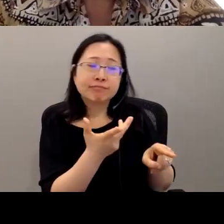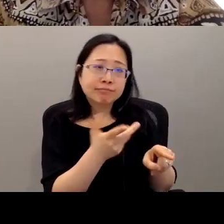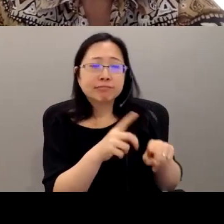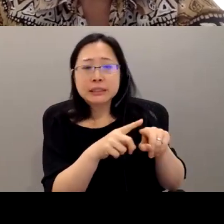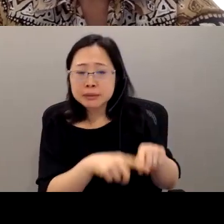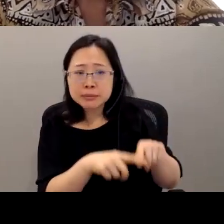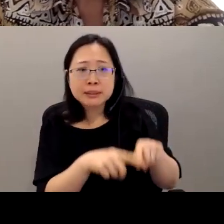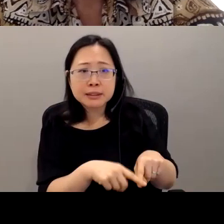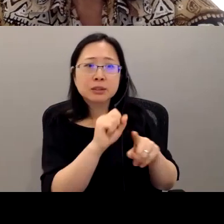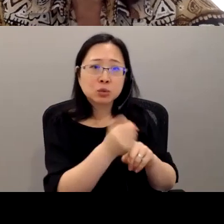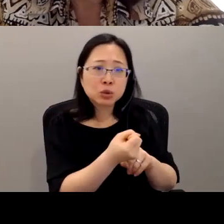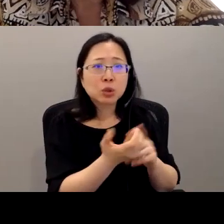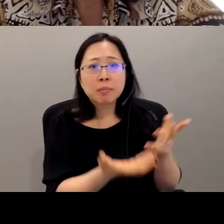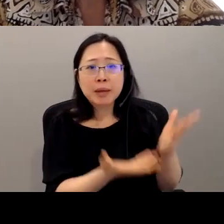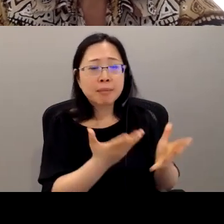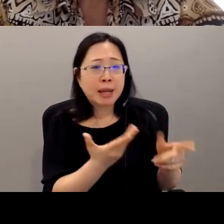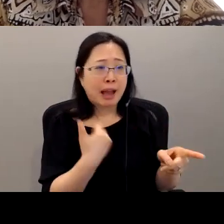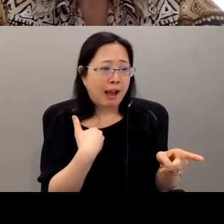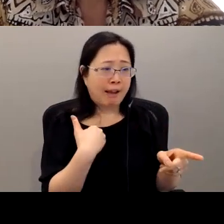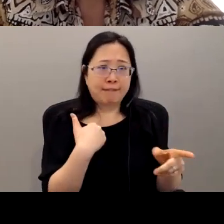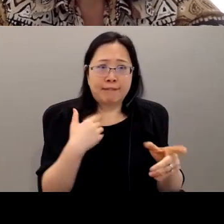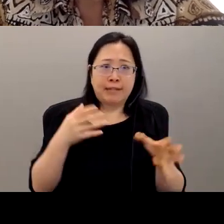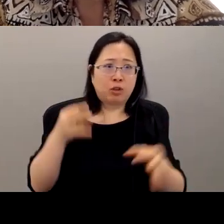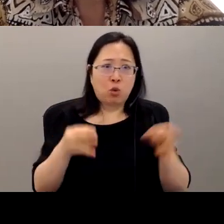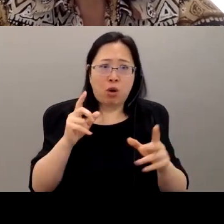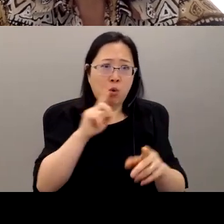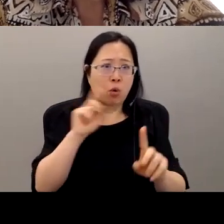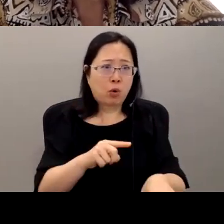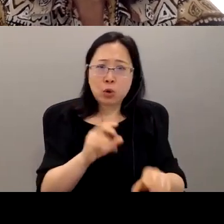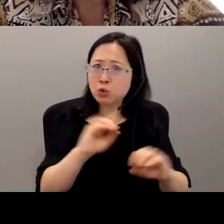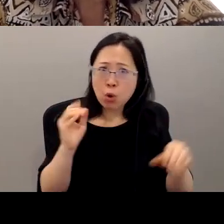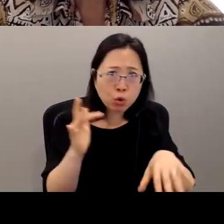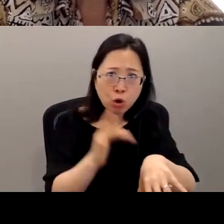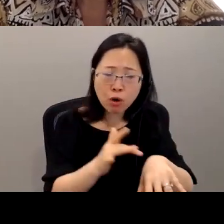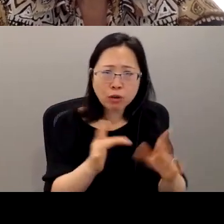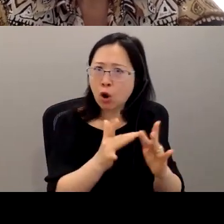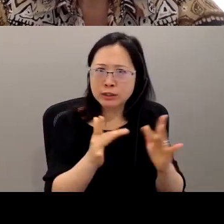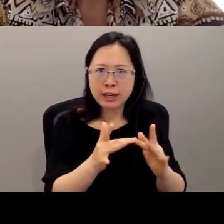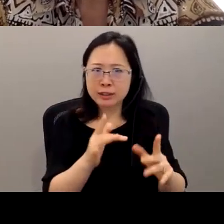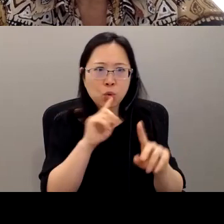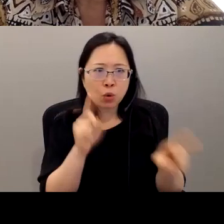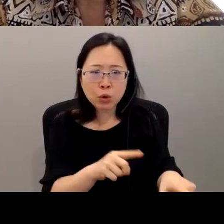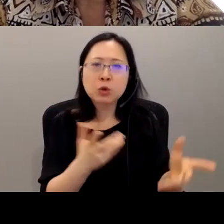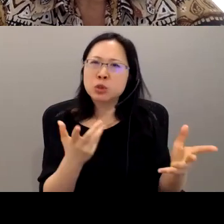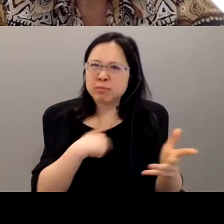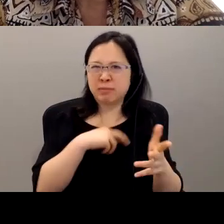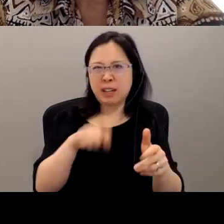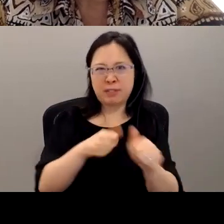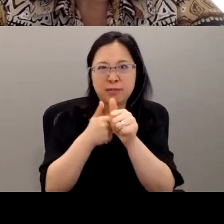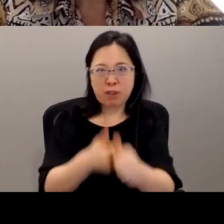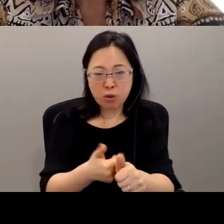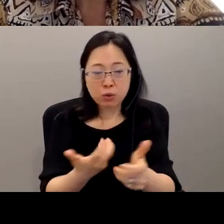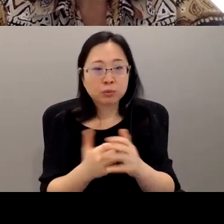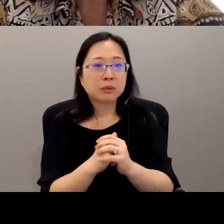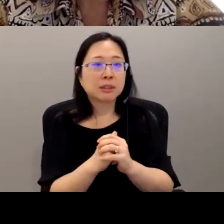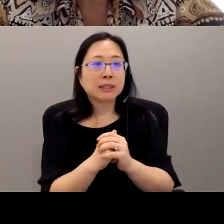may be a no contact order out. So we have to ensure that we adhere to this. We keep in